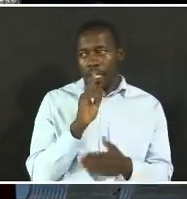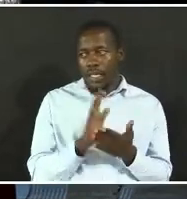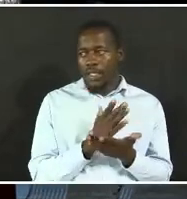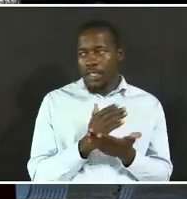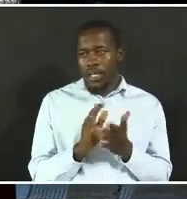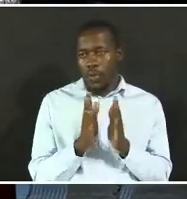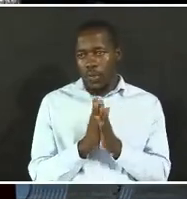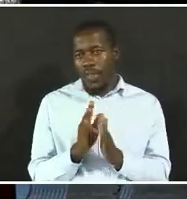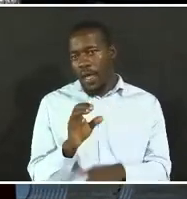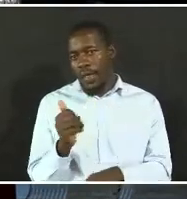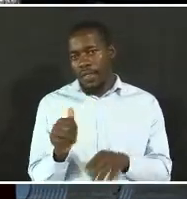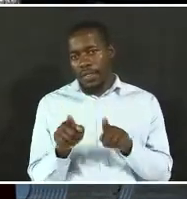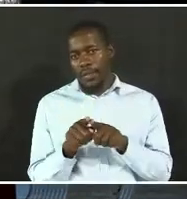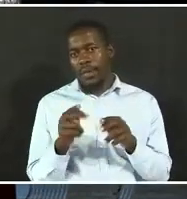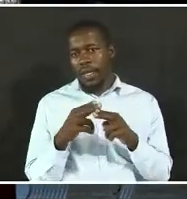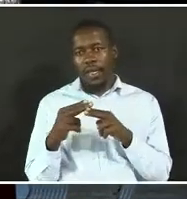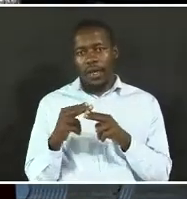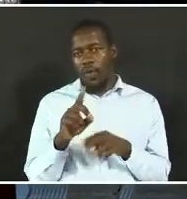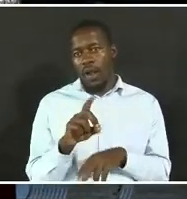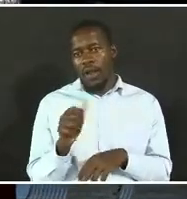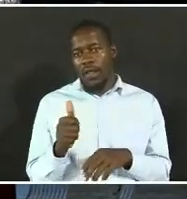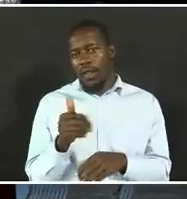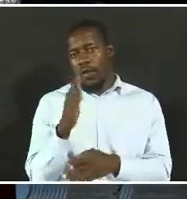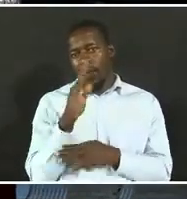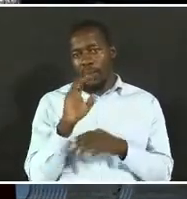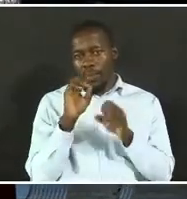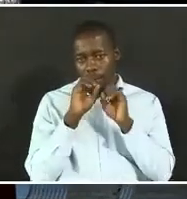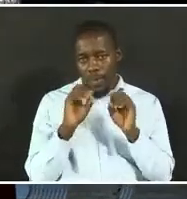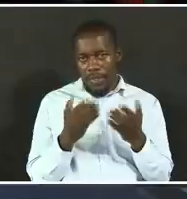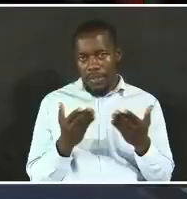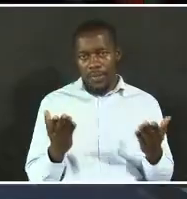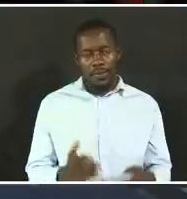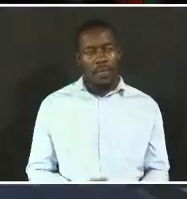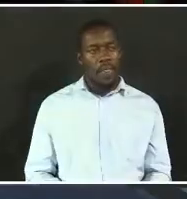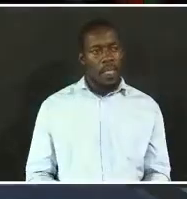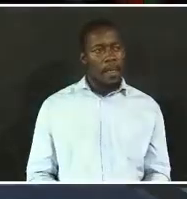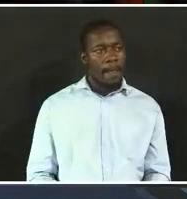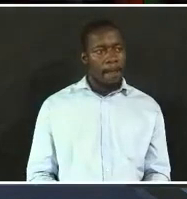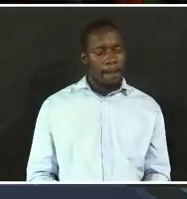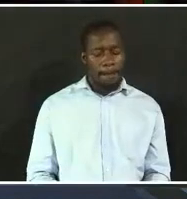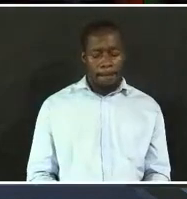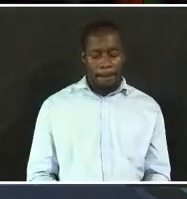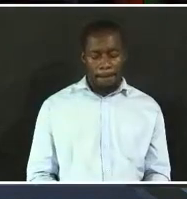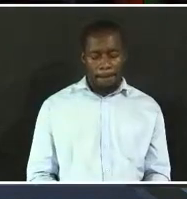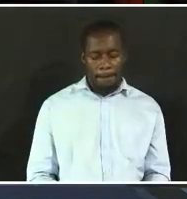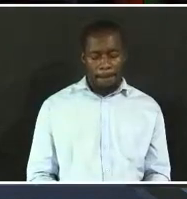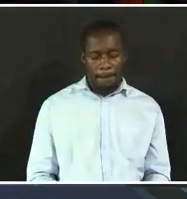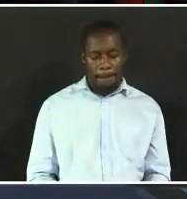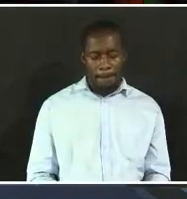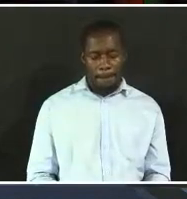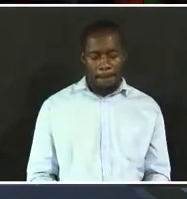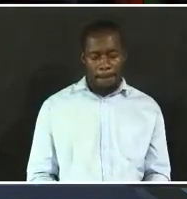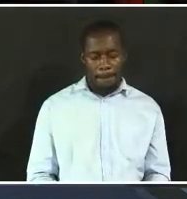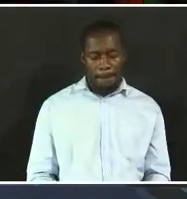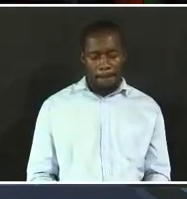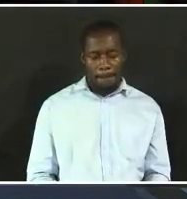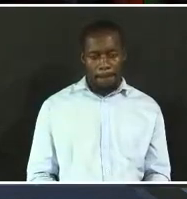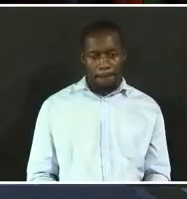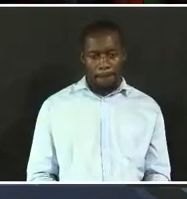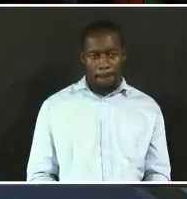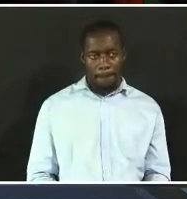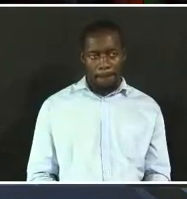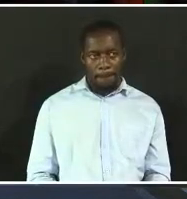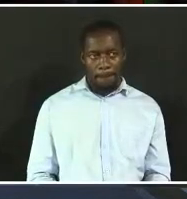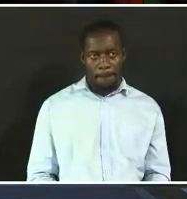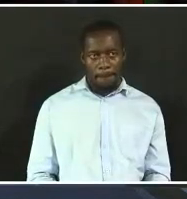and take good care of yourself. May the Lord bless each one of us. Amen. Sante. Brother Uma, are finishing up. Thank you.